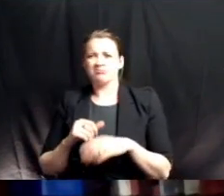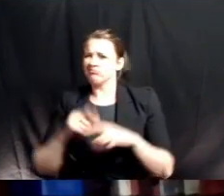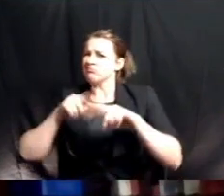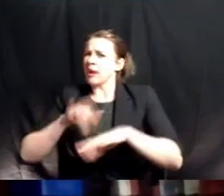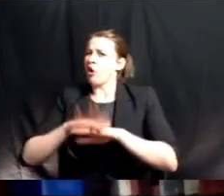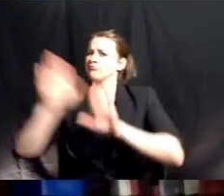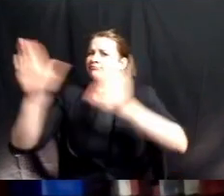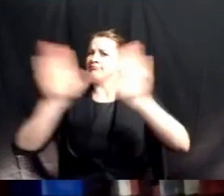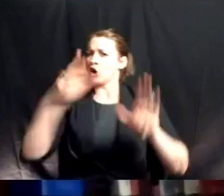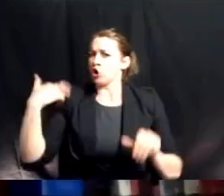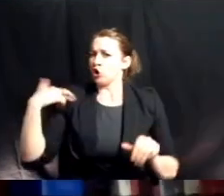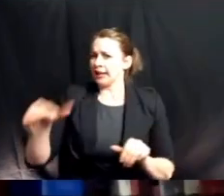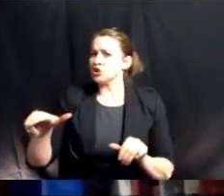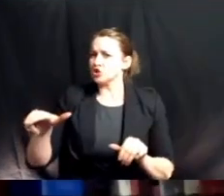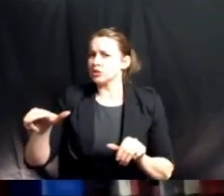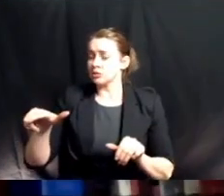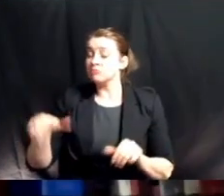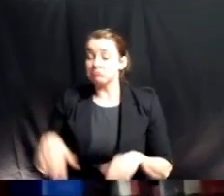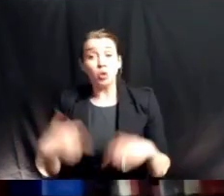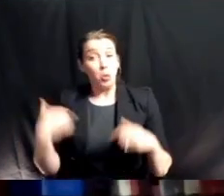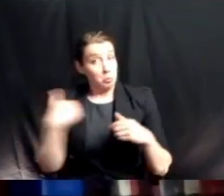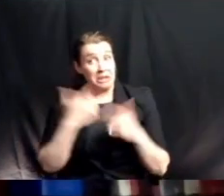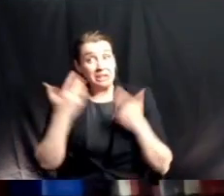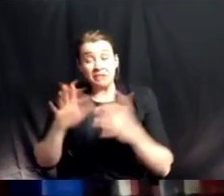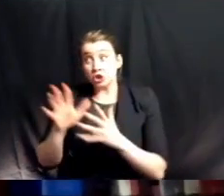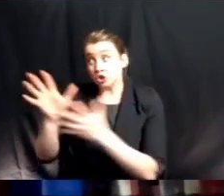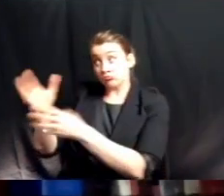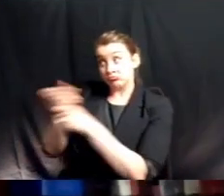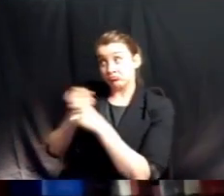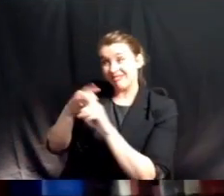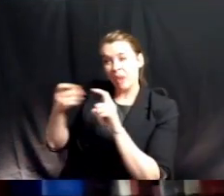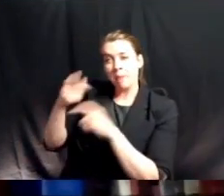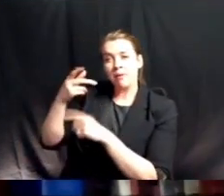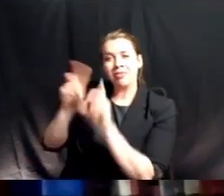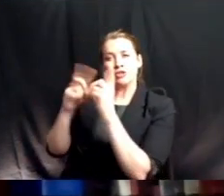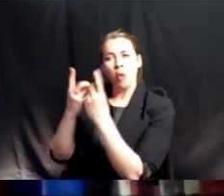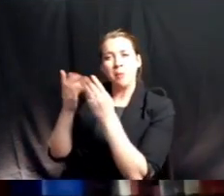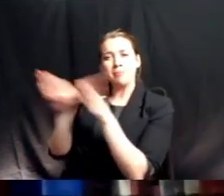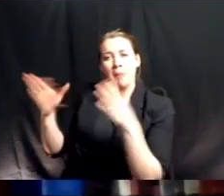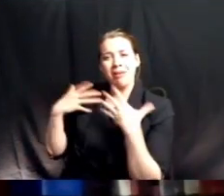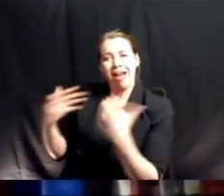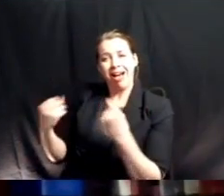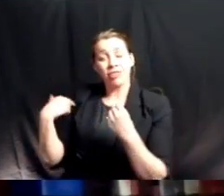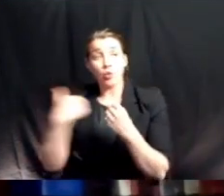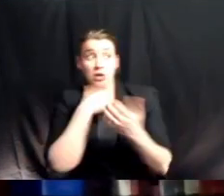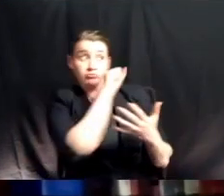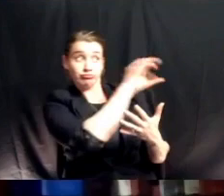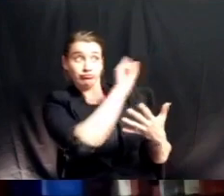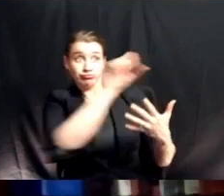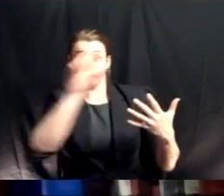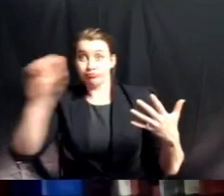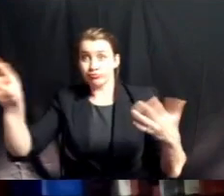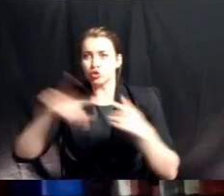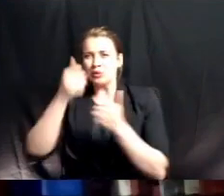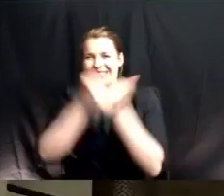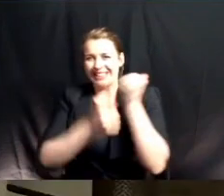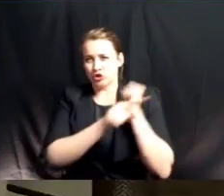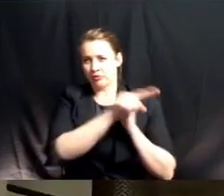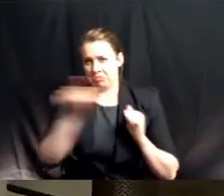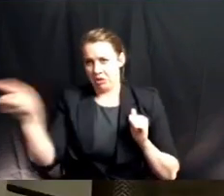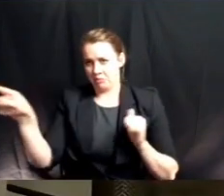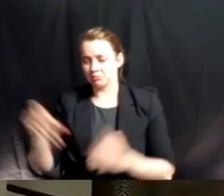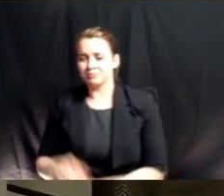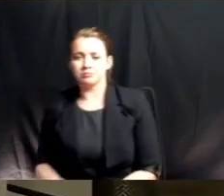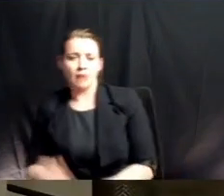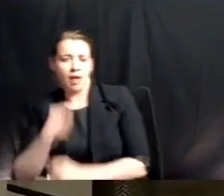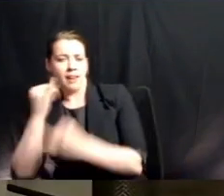so we've provided the advice from our Department of Public Health as appropriate for those denominations. Shruti at Bloomberg will be our last